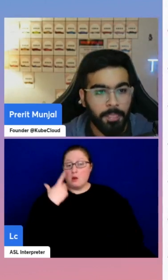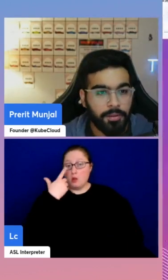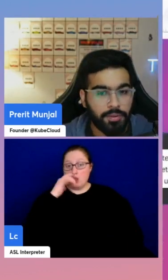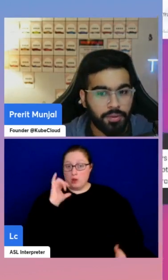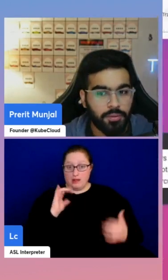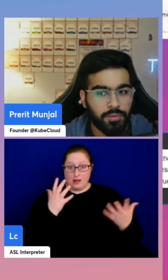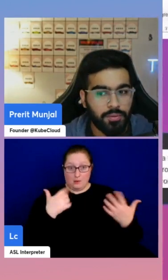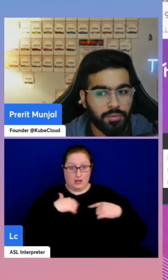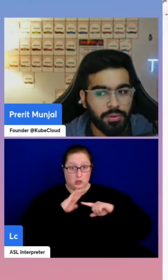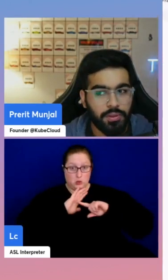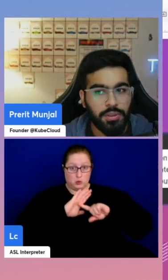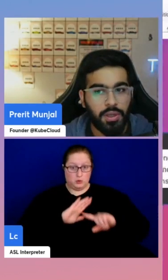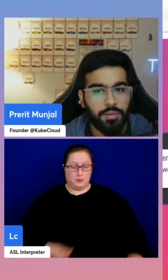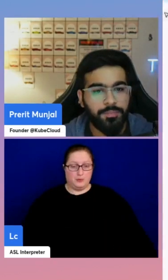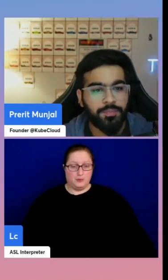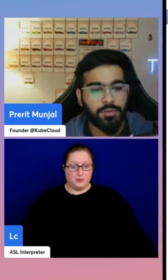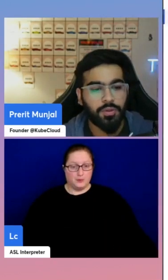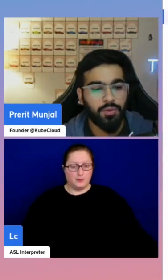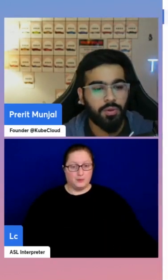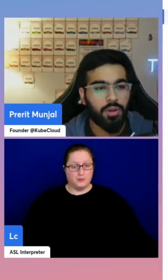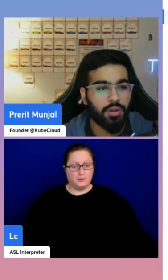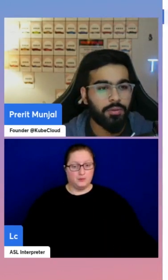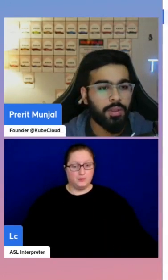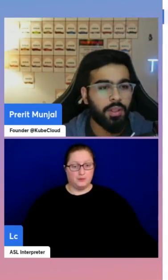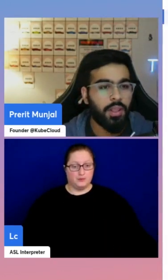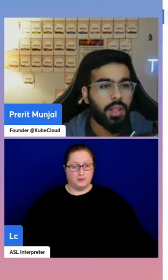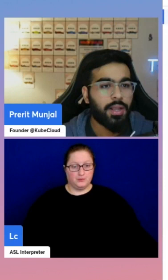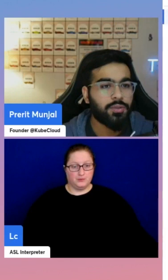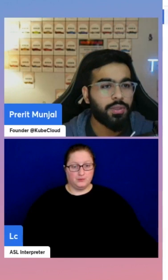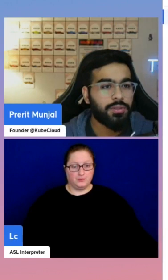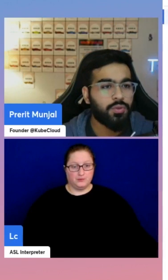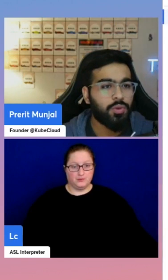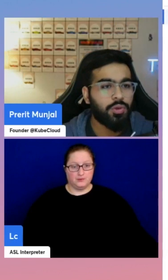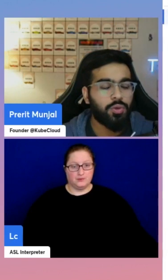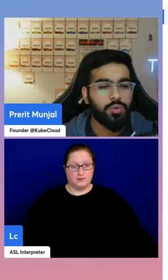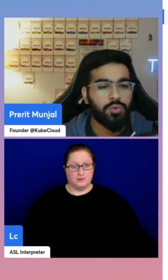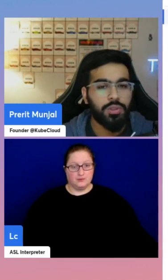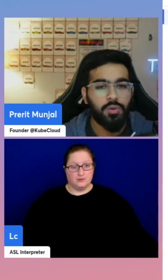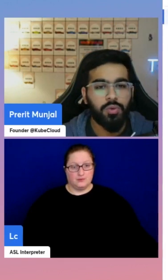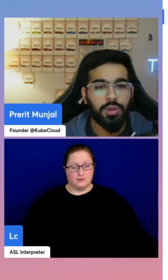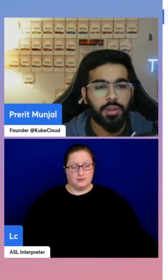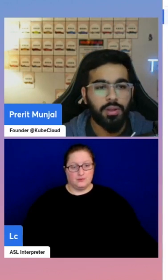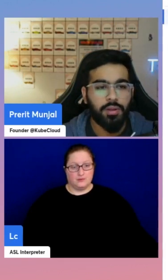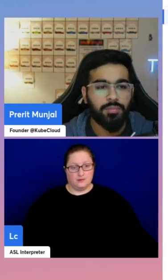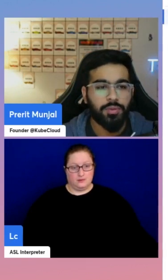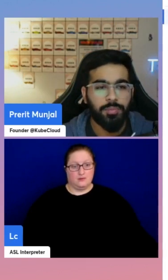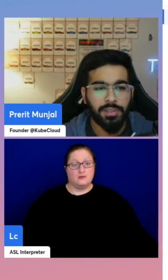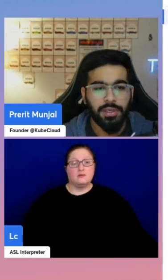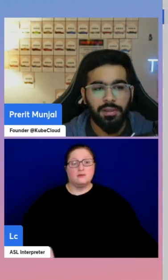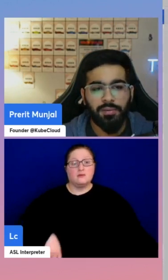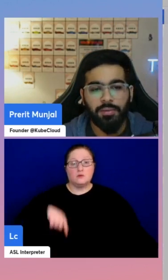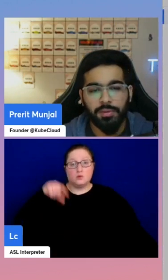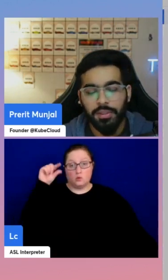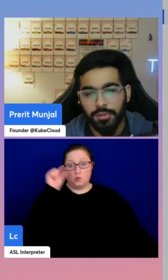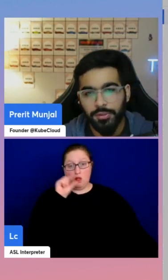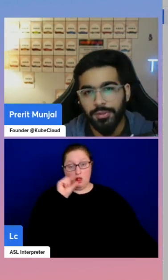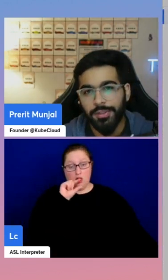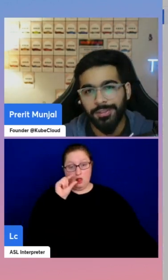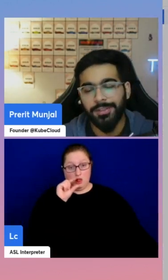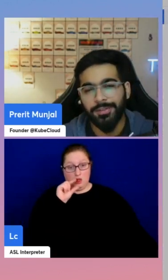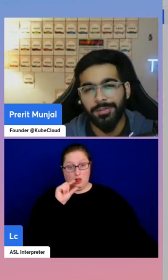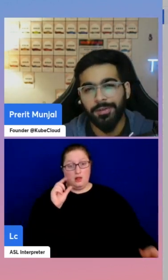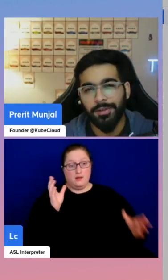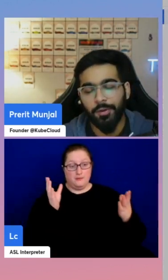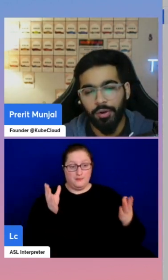Okay, so yeah, so as soon as you go to the Google, so basically